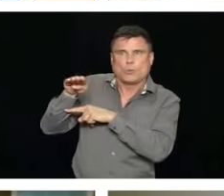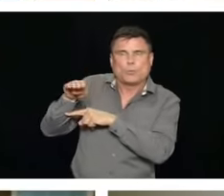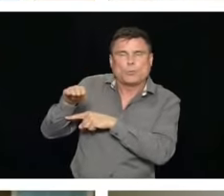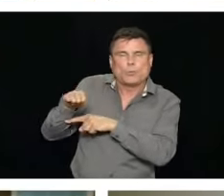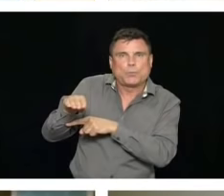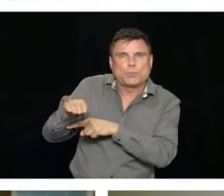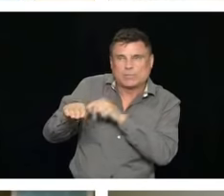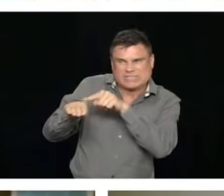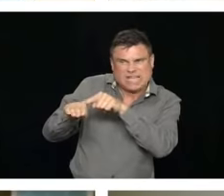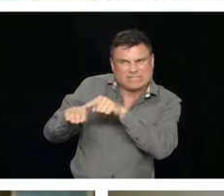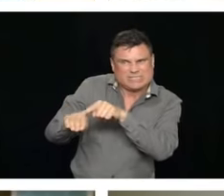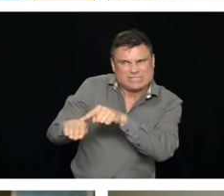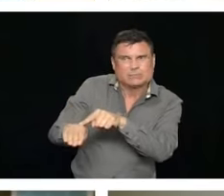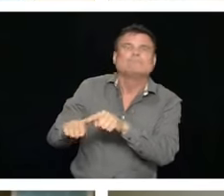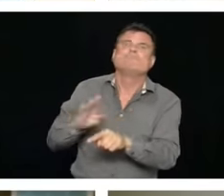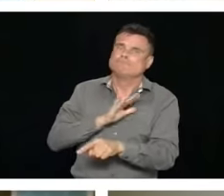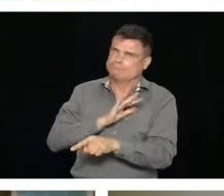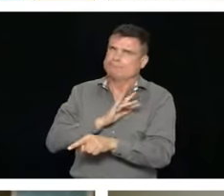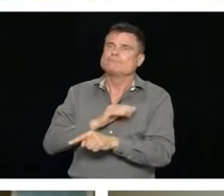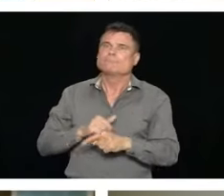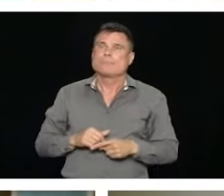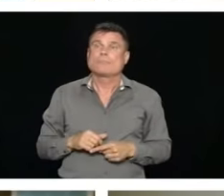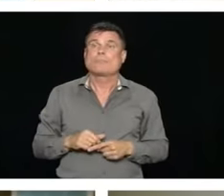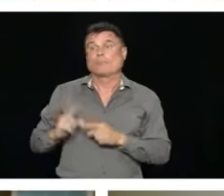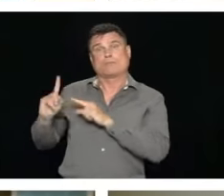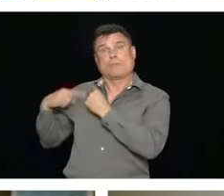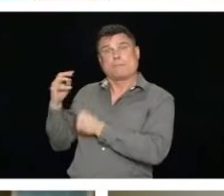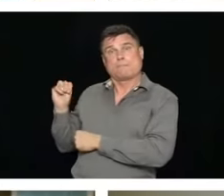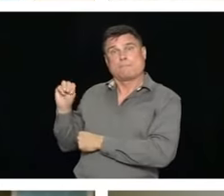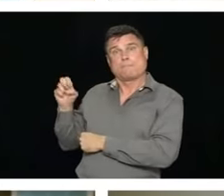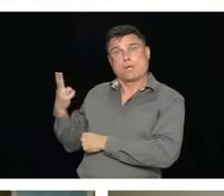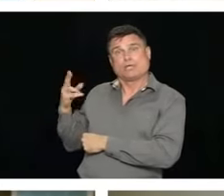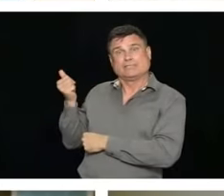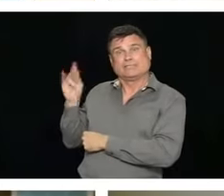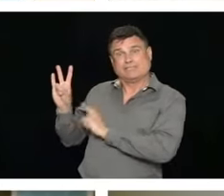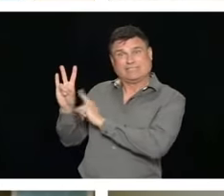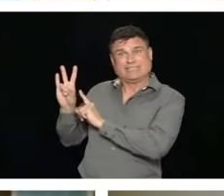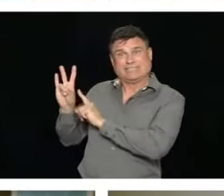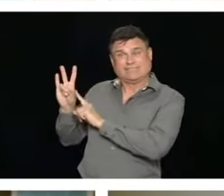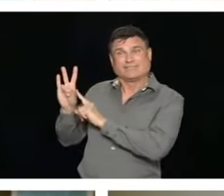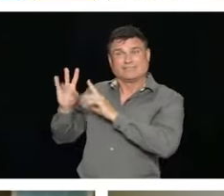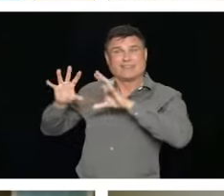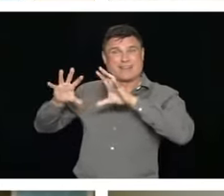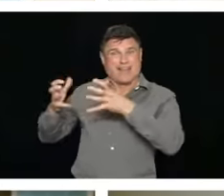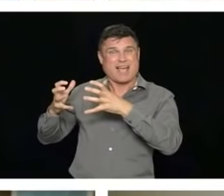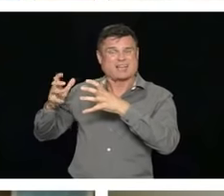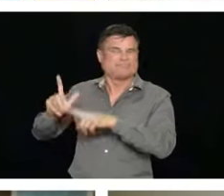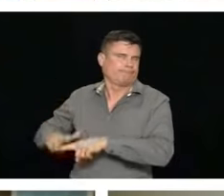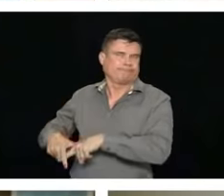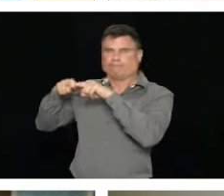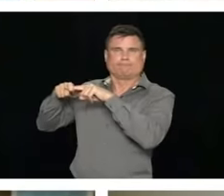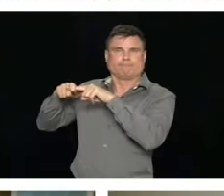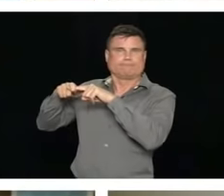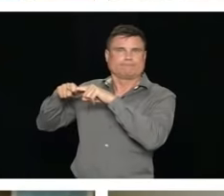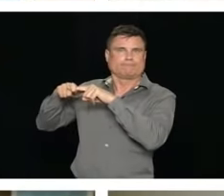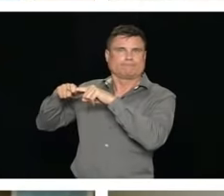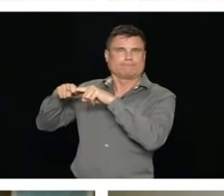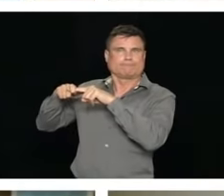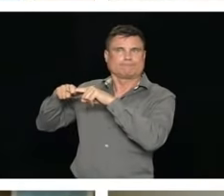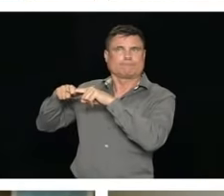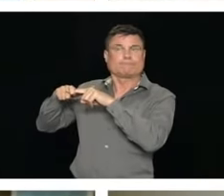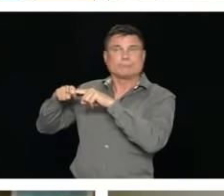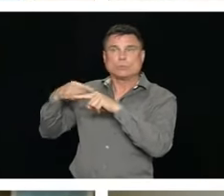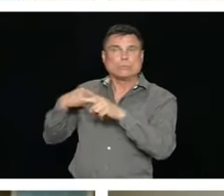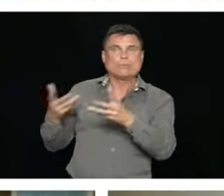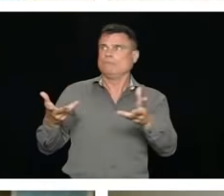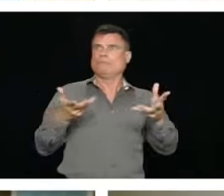March 17th, we weren't sure we were going to be able to get to this place. And here we are tonight talking about the safe implementation of in-class instruction.